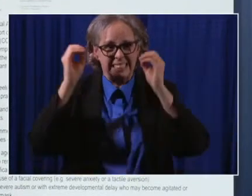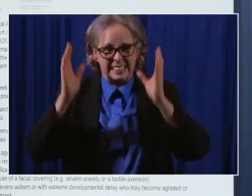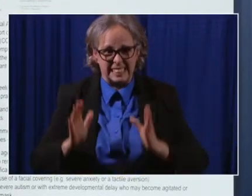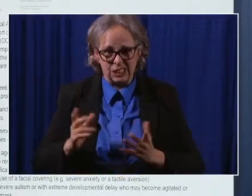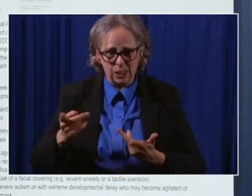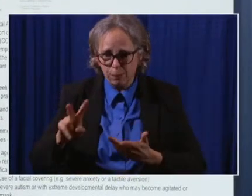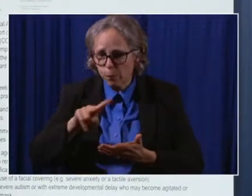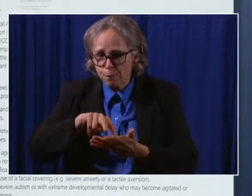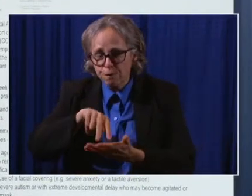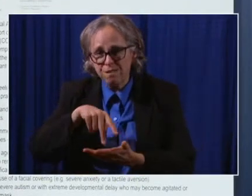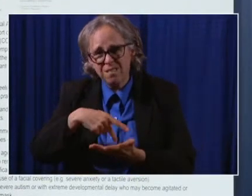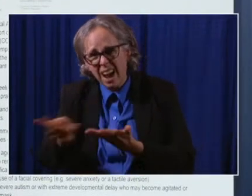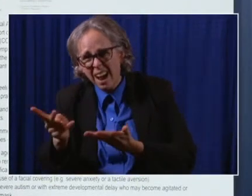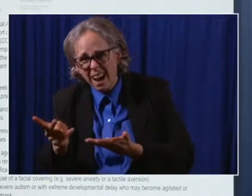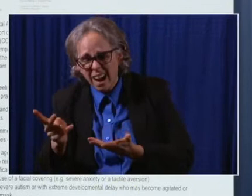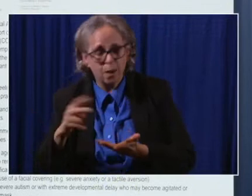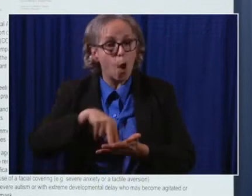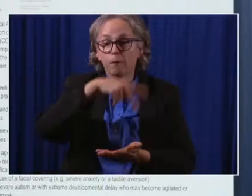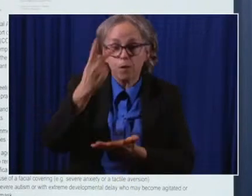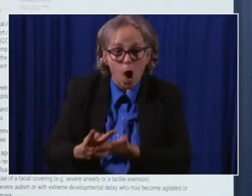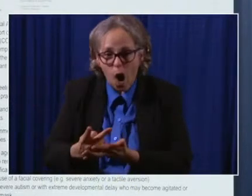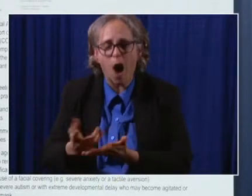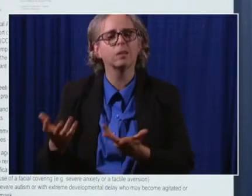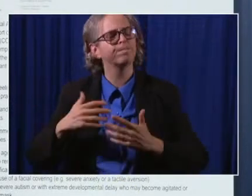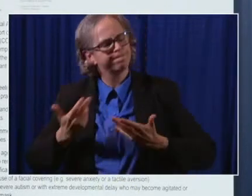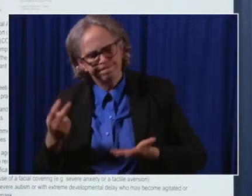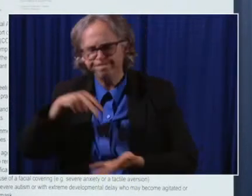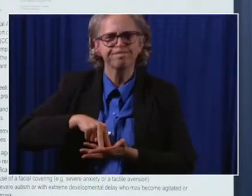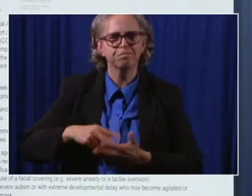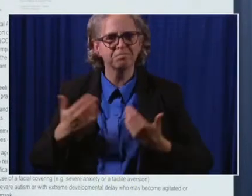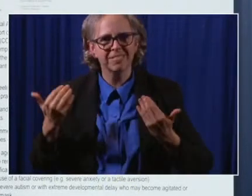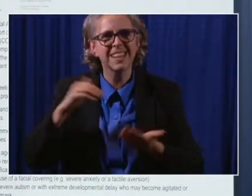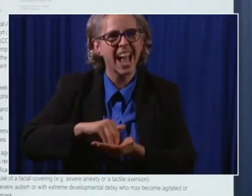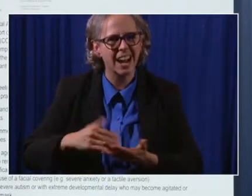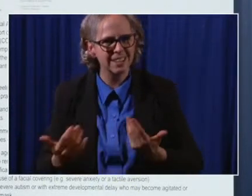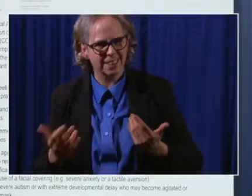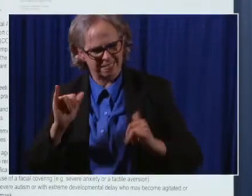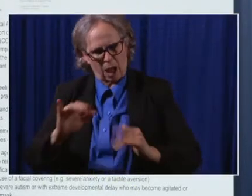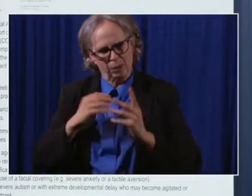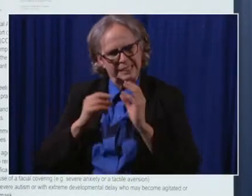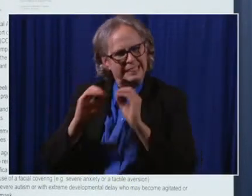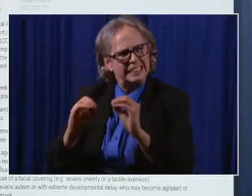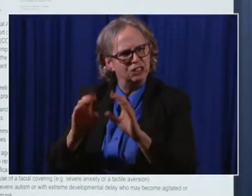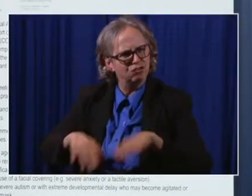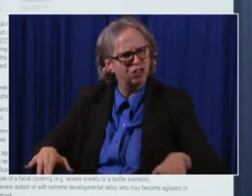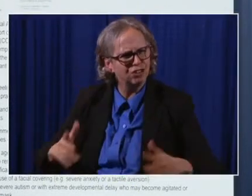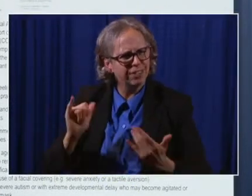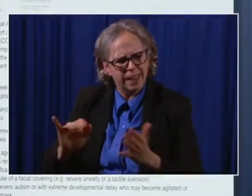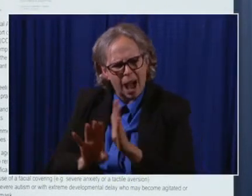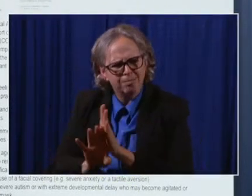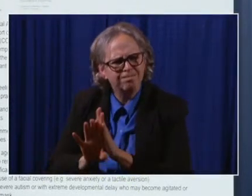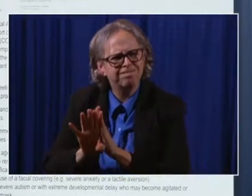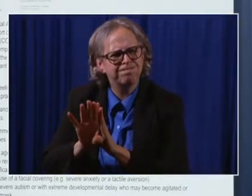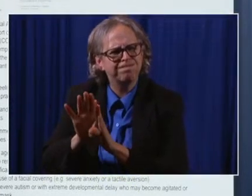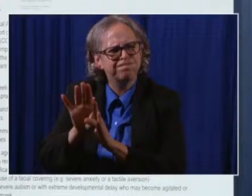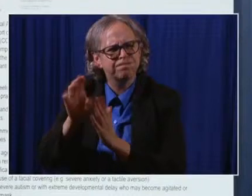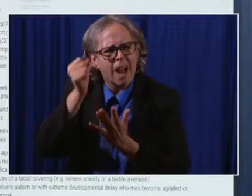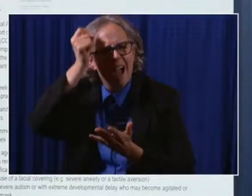get up and move on and get back up and get back in the fight, get back in the game.